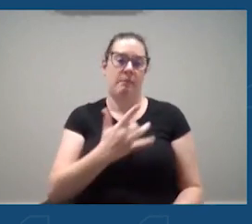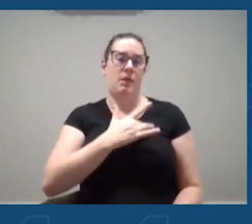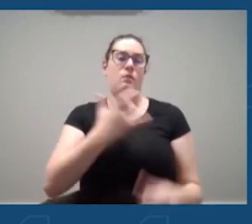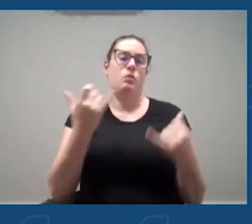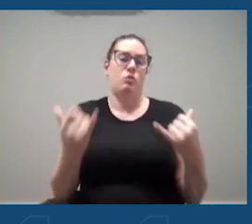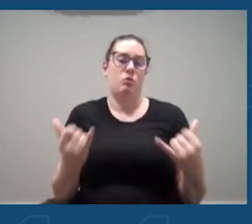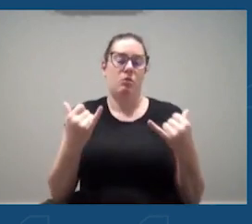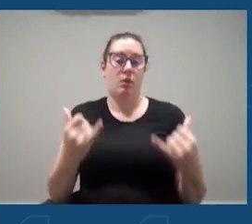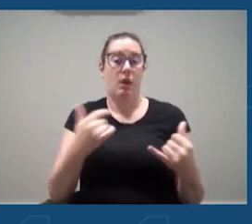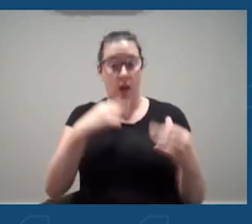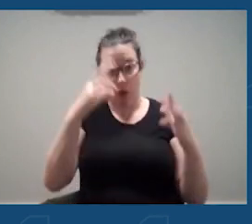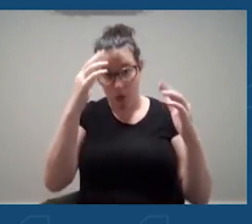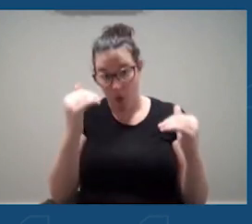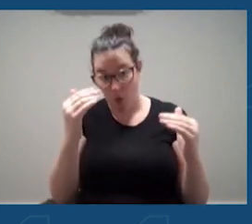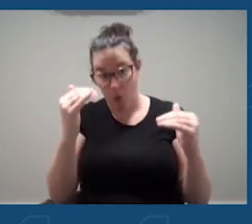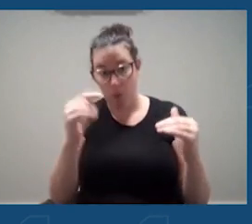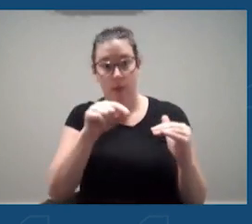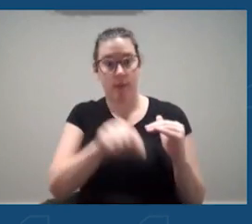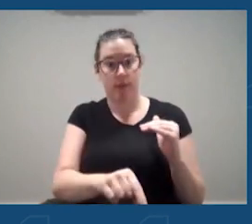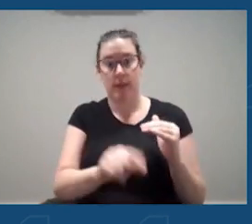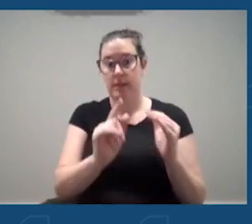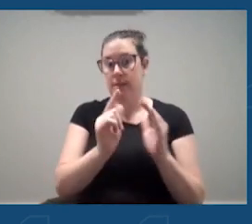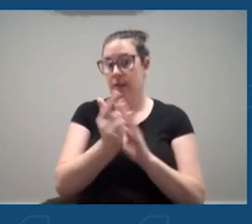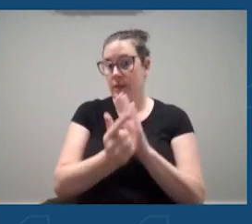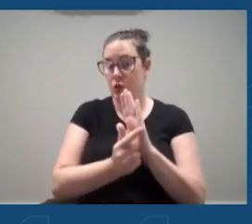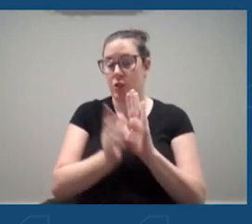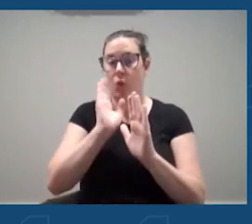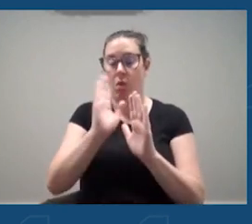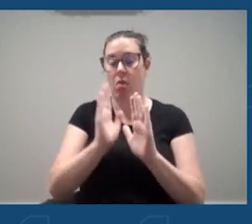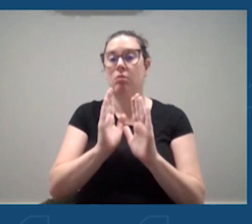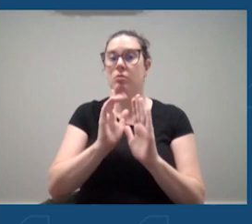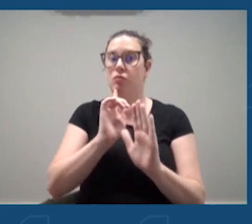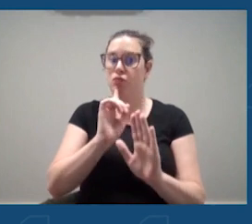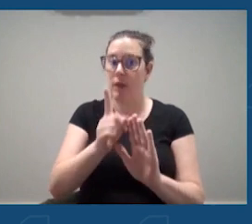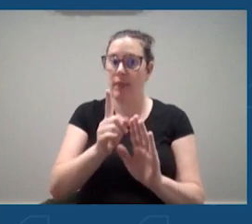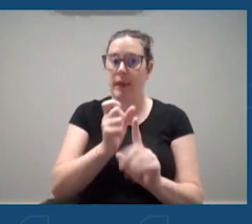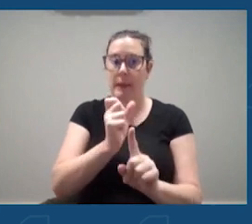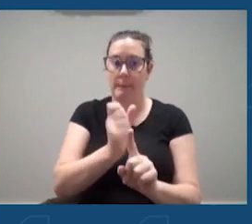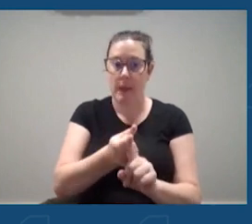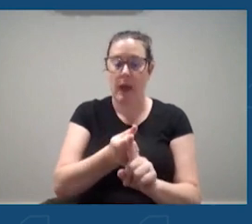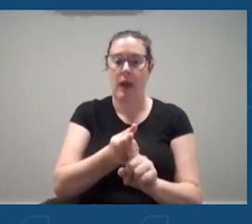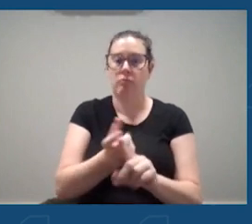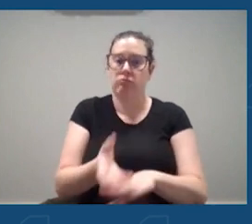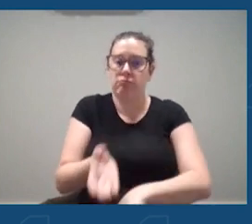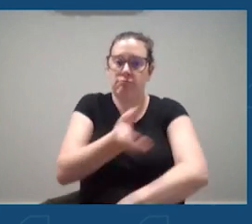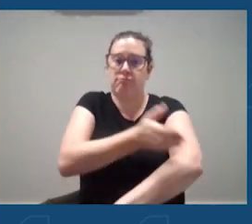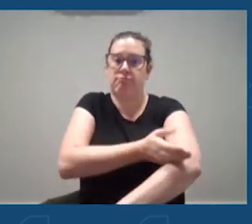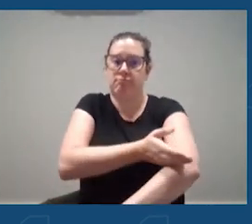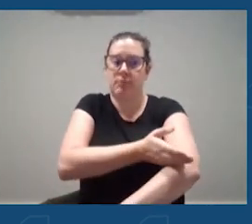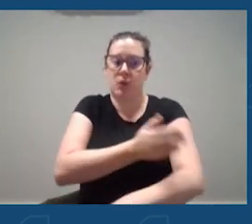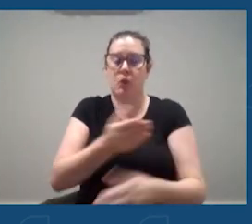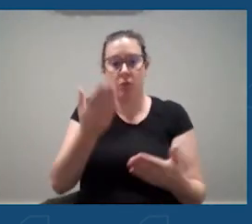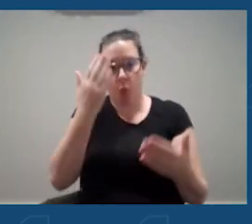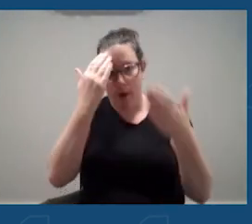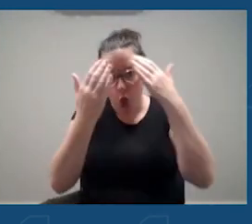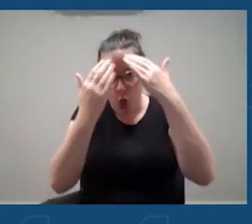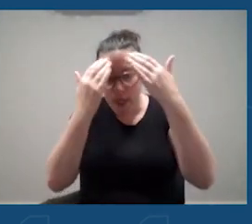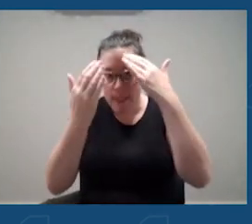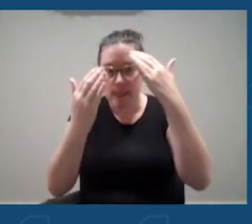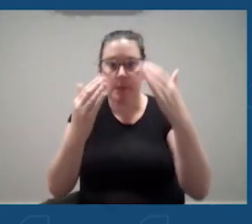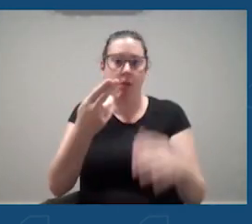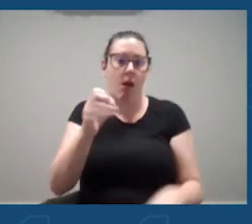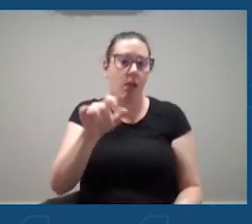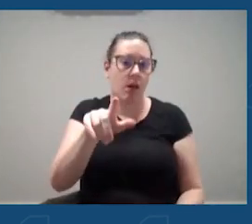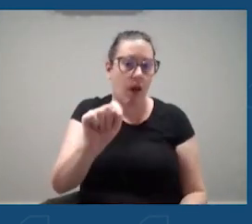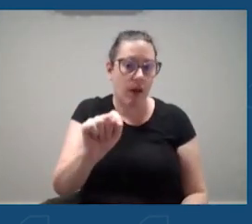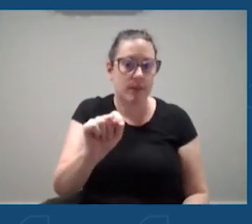hopeful that this legislation will go a long way to increase awareness about the Holocaust, anti-Semitism, hatred,